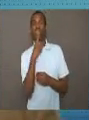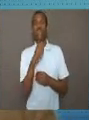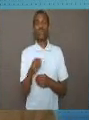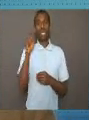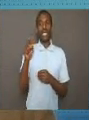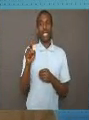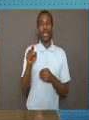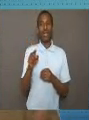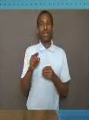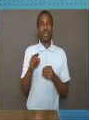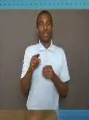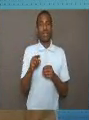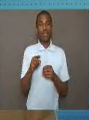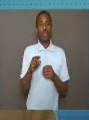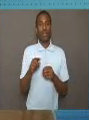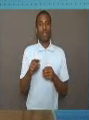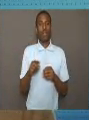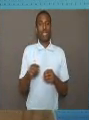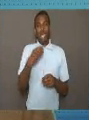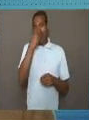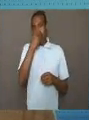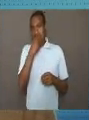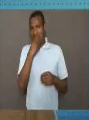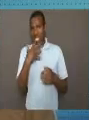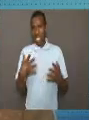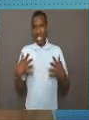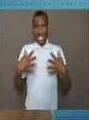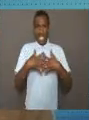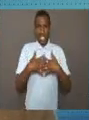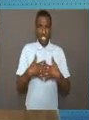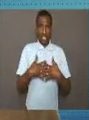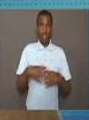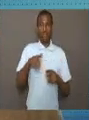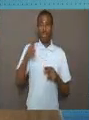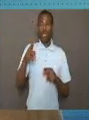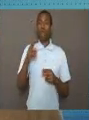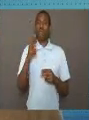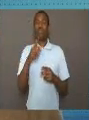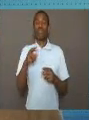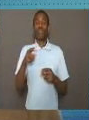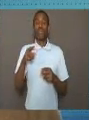is essentially a heat engine running in reverse.